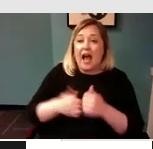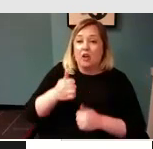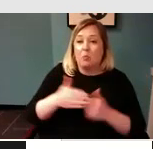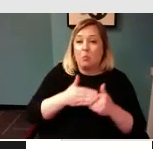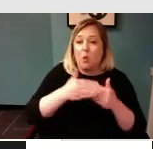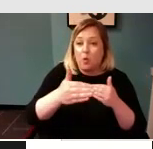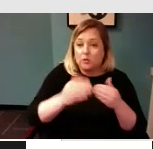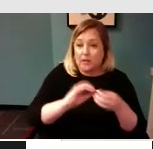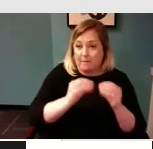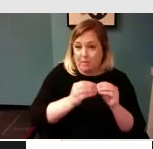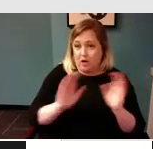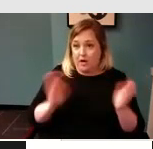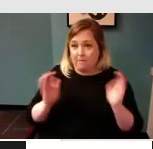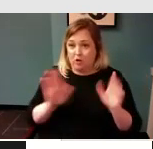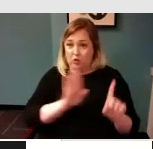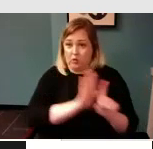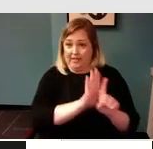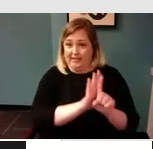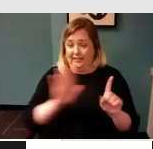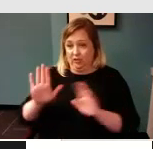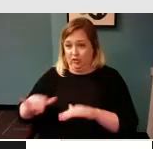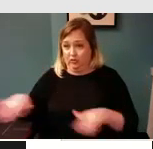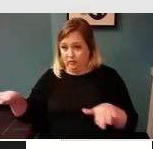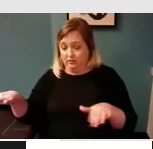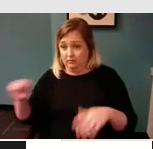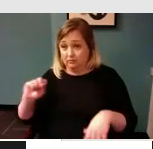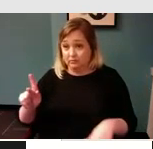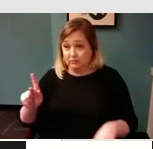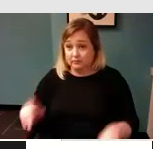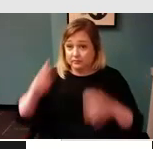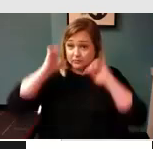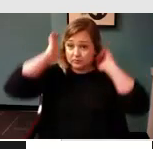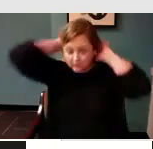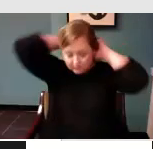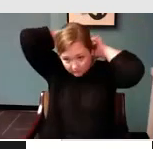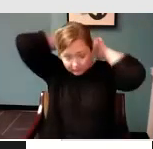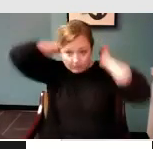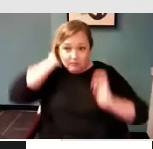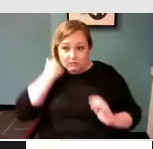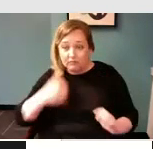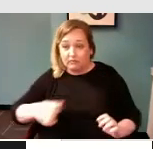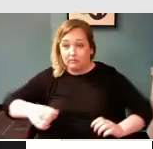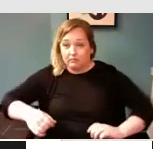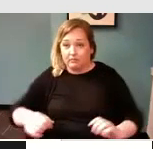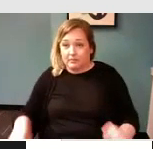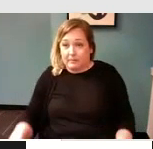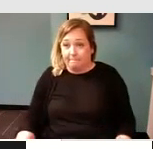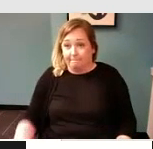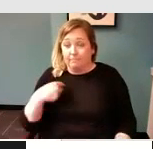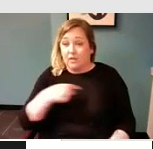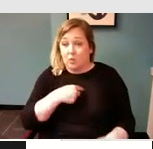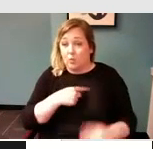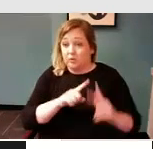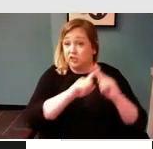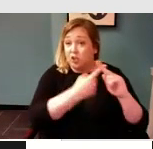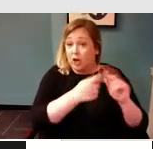no case where a child would go back to a parent, right? Because we are done with the parent, because we are starting from the largest post visit number.